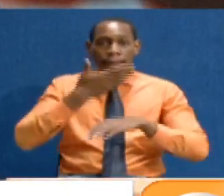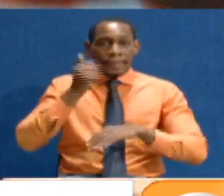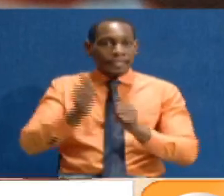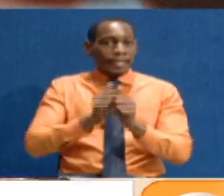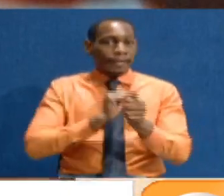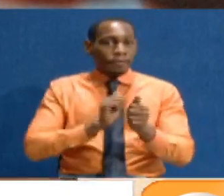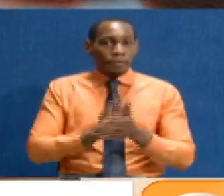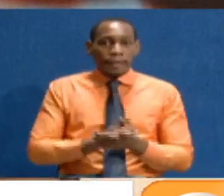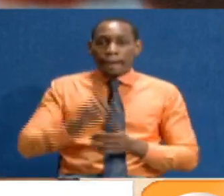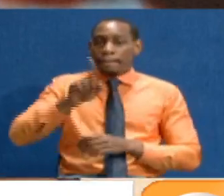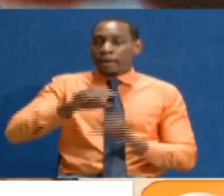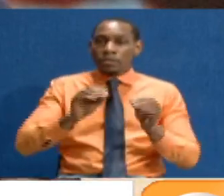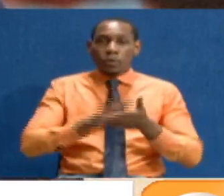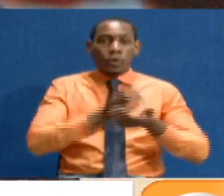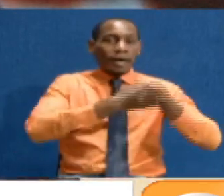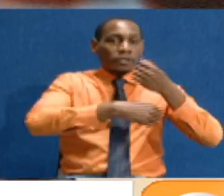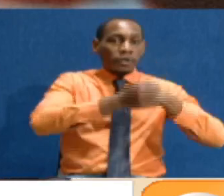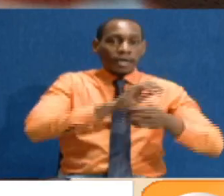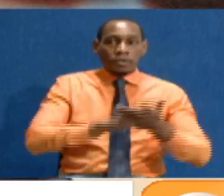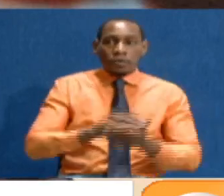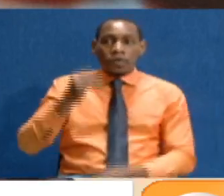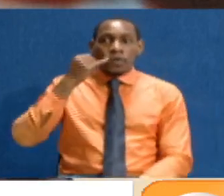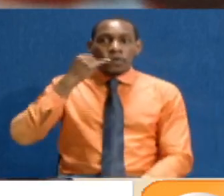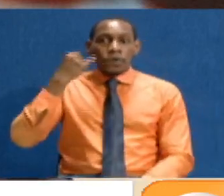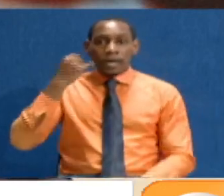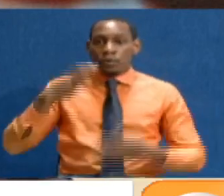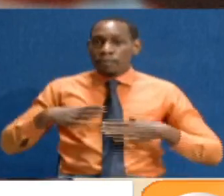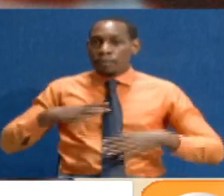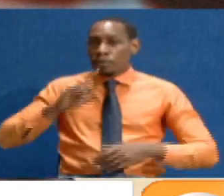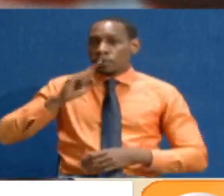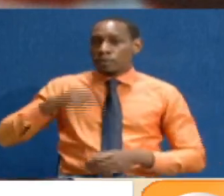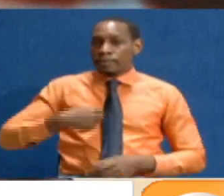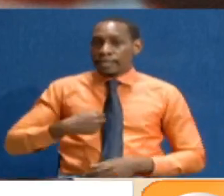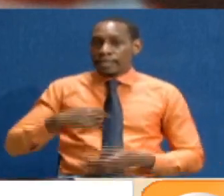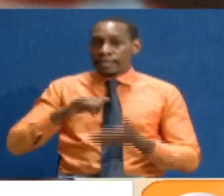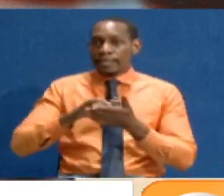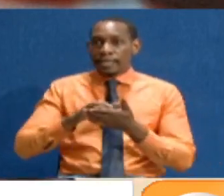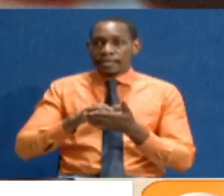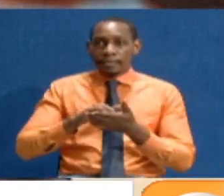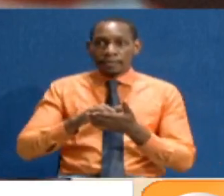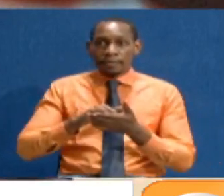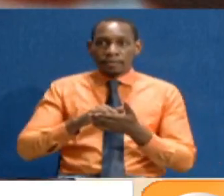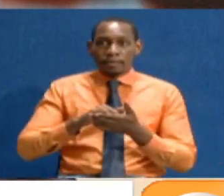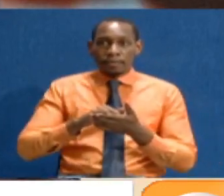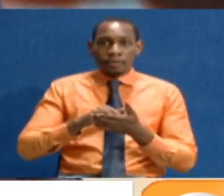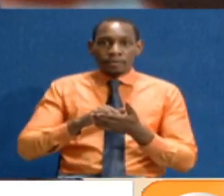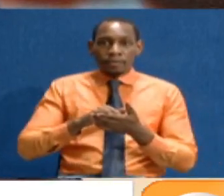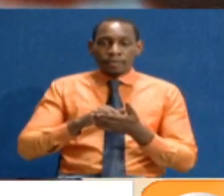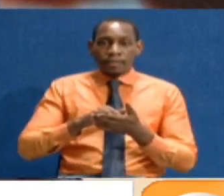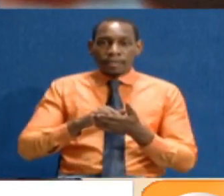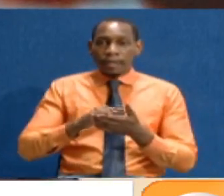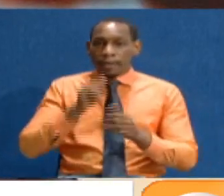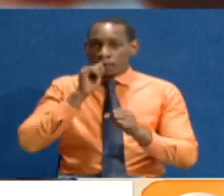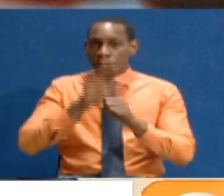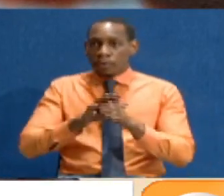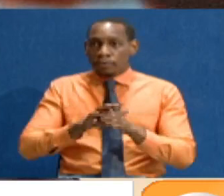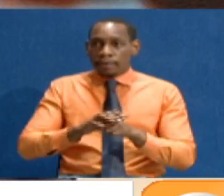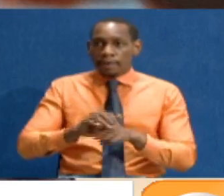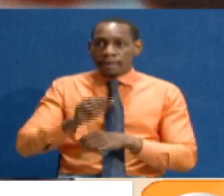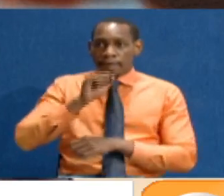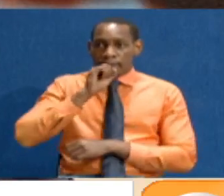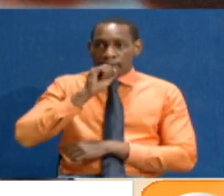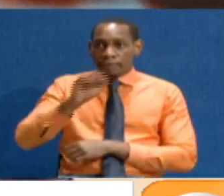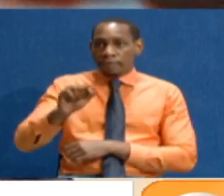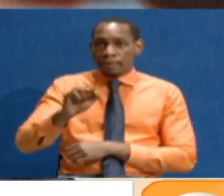off. You don't have to do what they're telling you. In Nakuru, the young people told me one thing, and they're here listening and watching. They were being promised 500